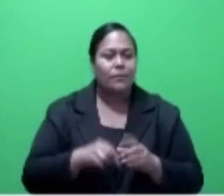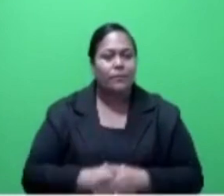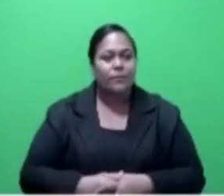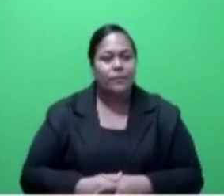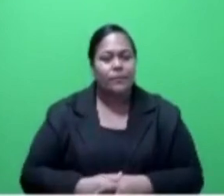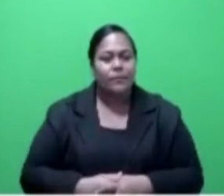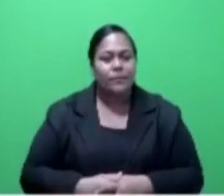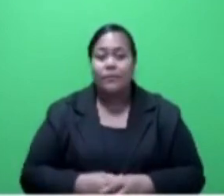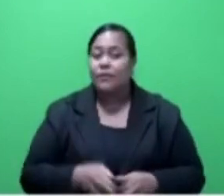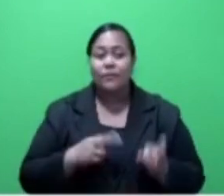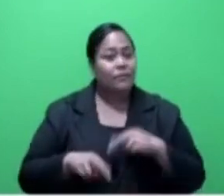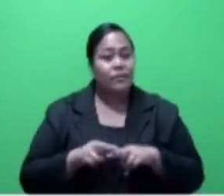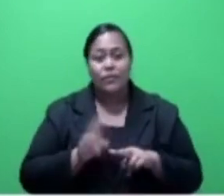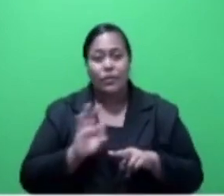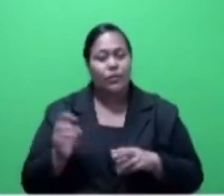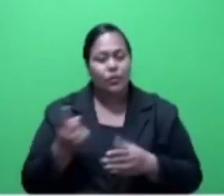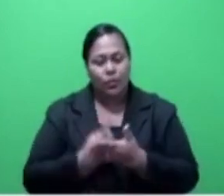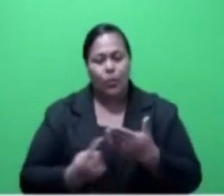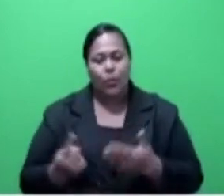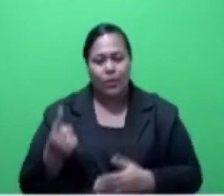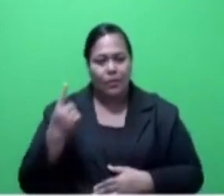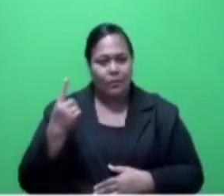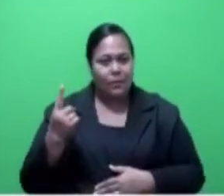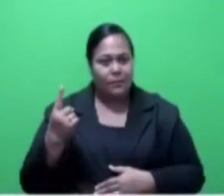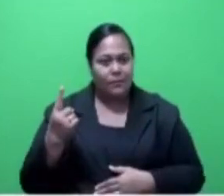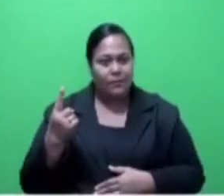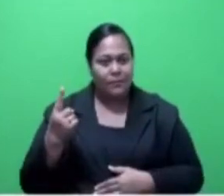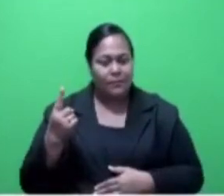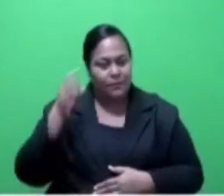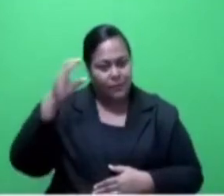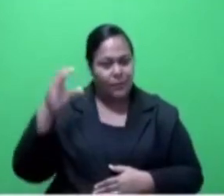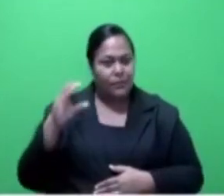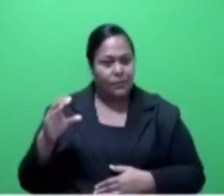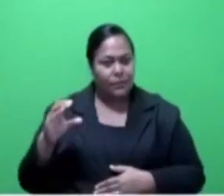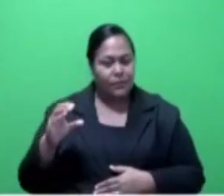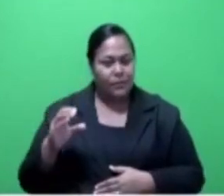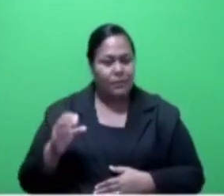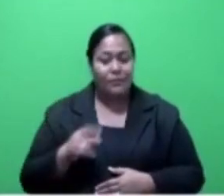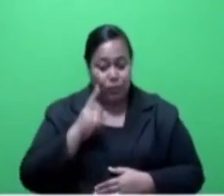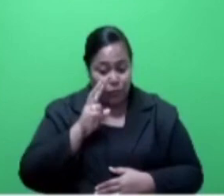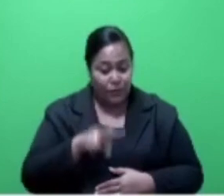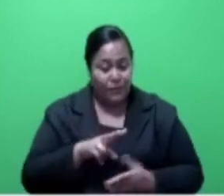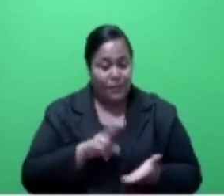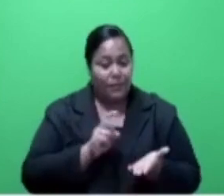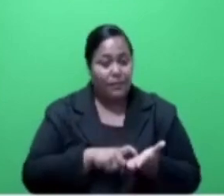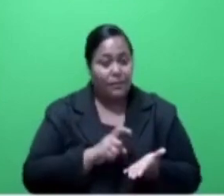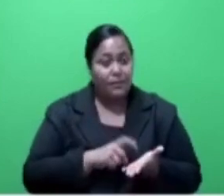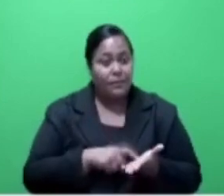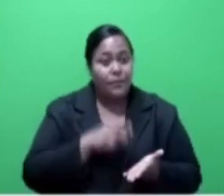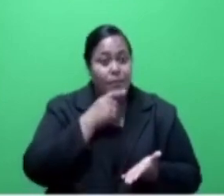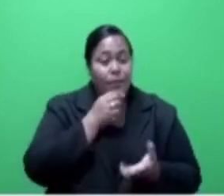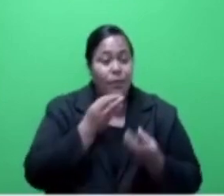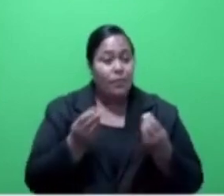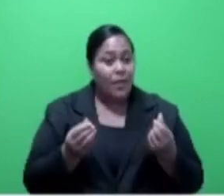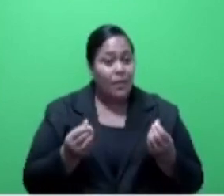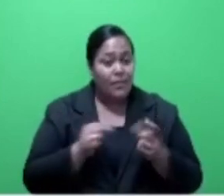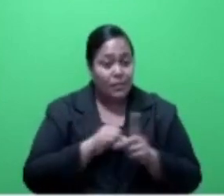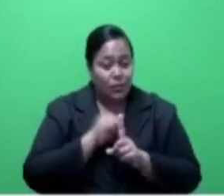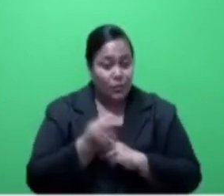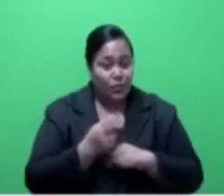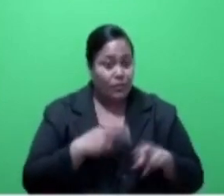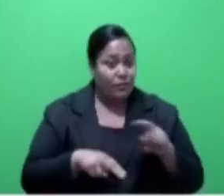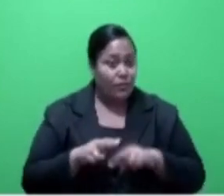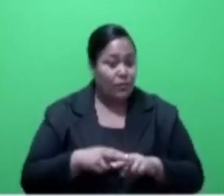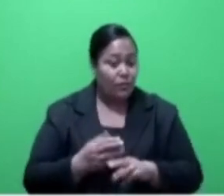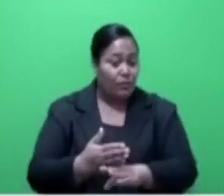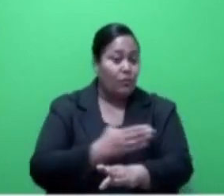is that Fiji is not the only country. And if you look at the debt situation in Fiji, Mr. Speaker, sir, prior to